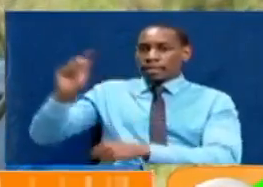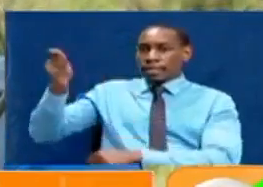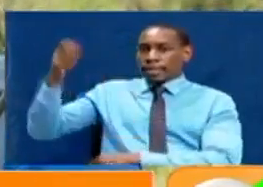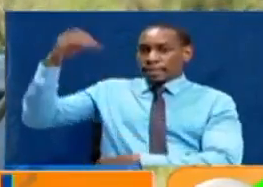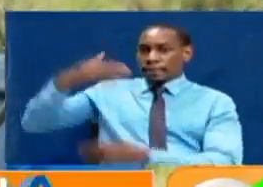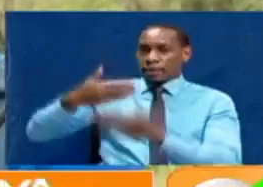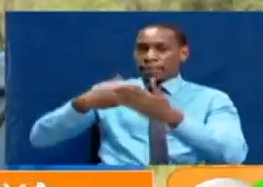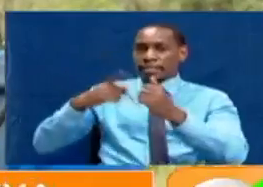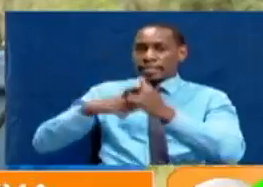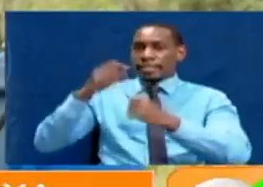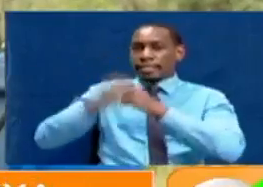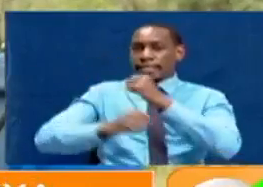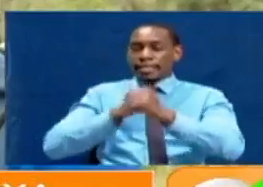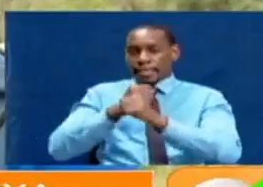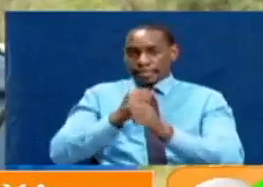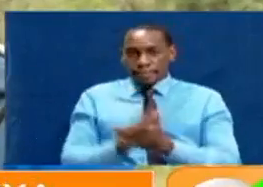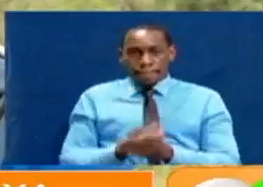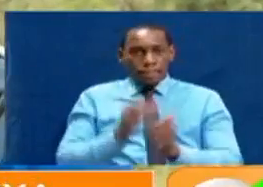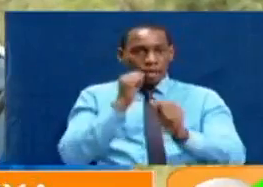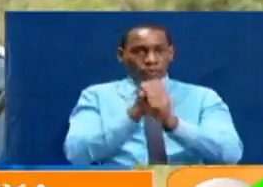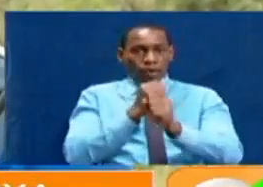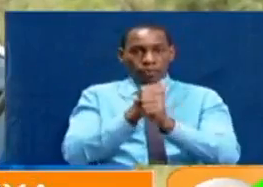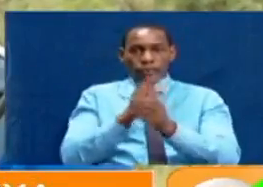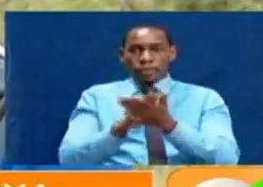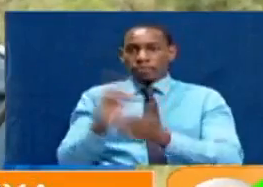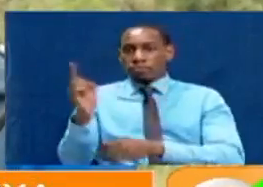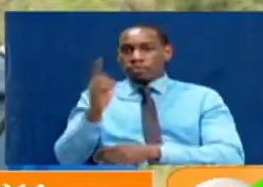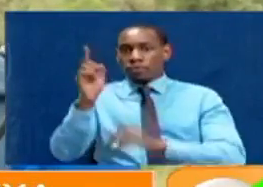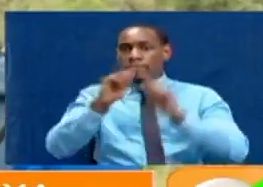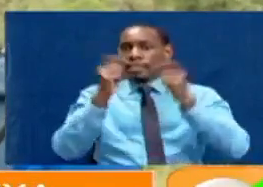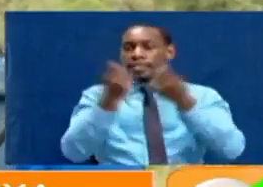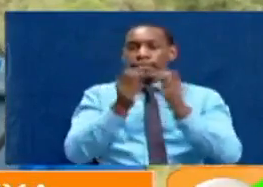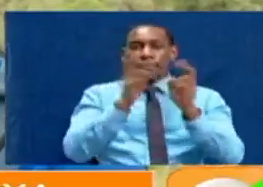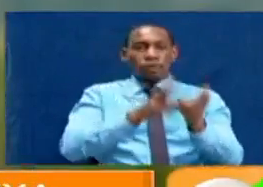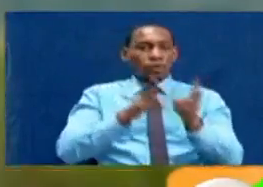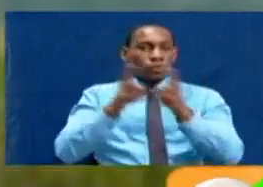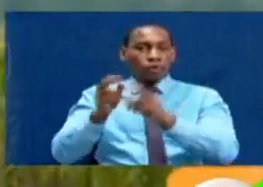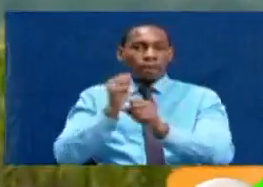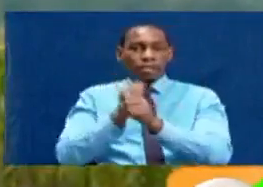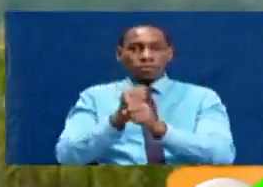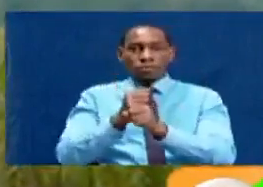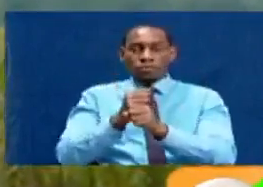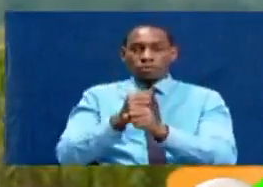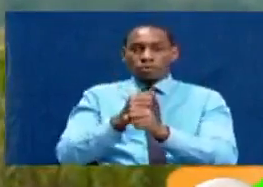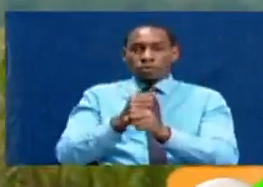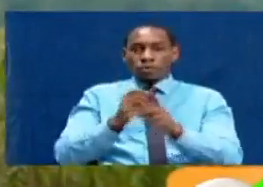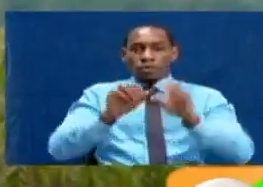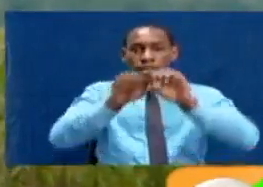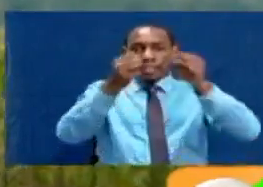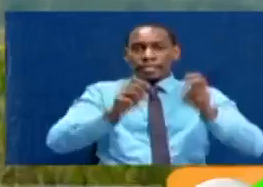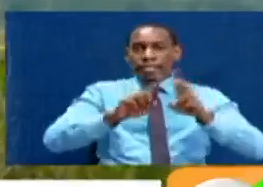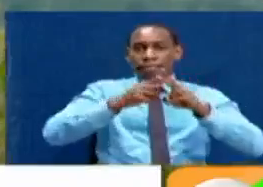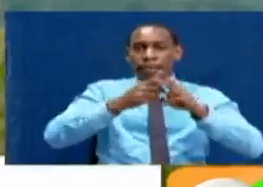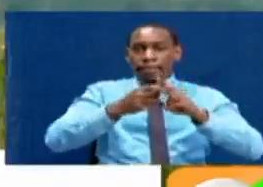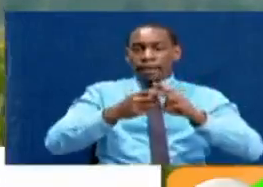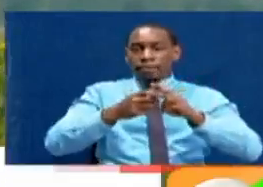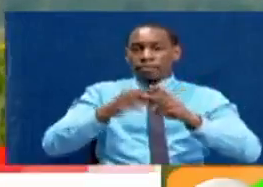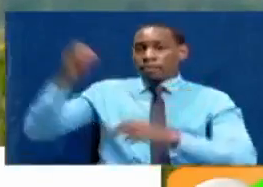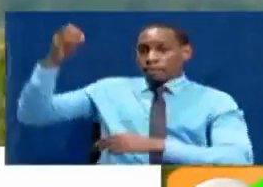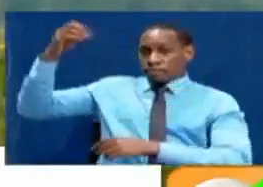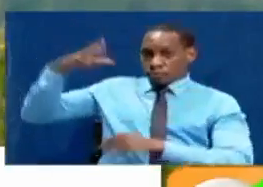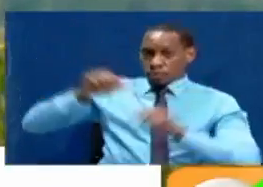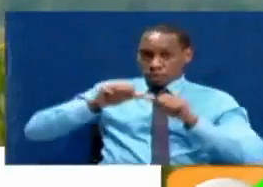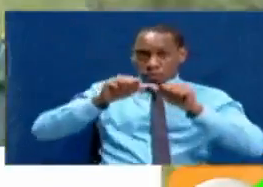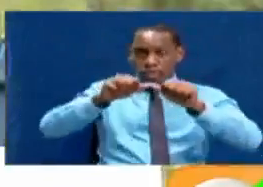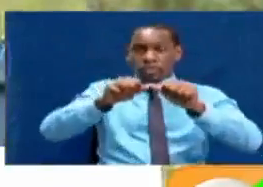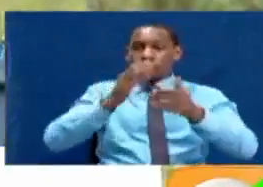last 6 years. I've been working with Air Mobile Team. We usually do transmission line maintenance, both live.